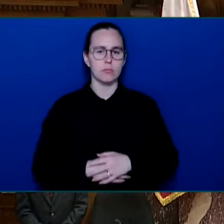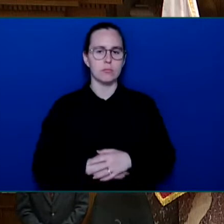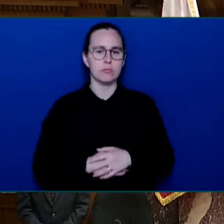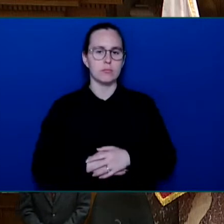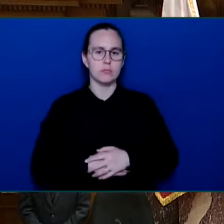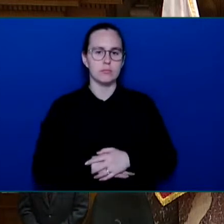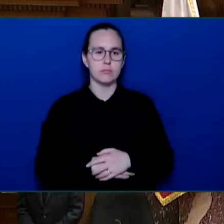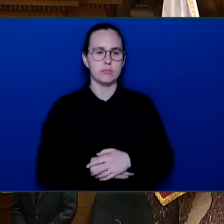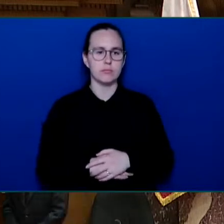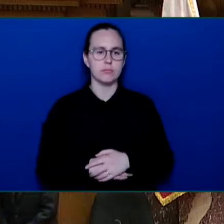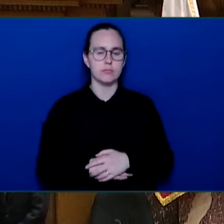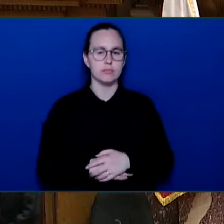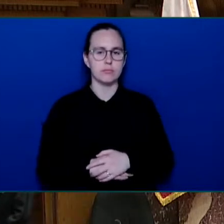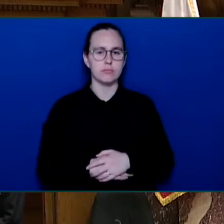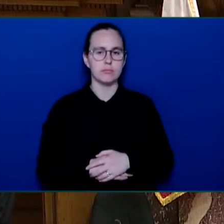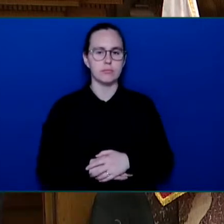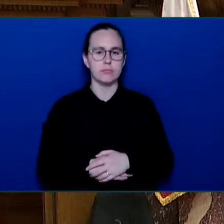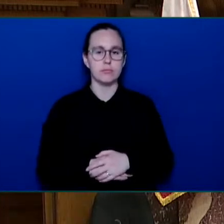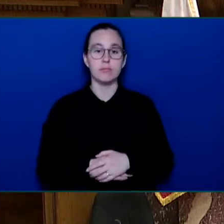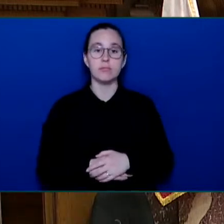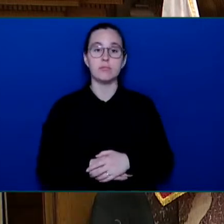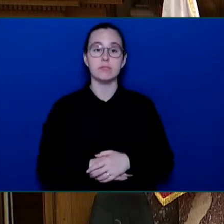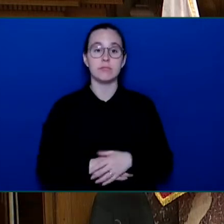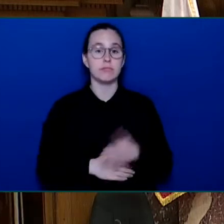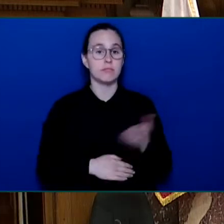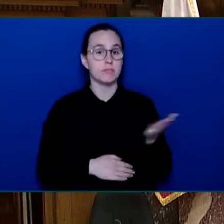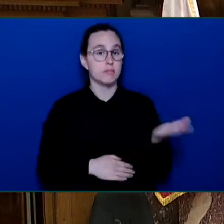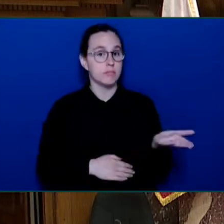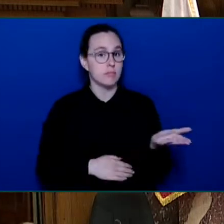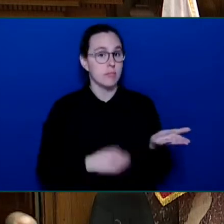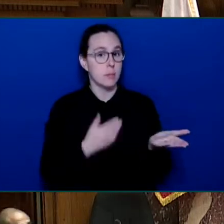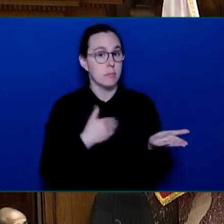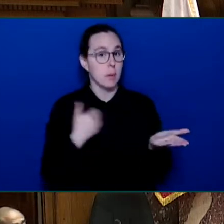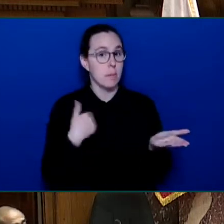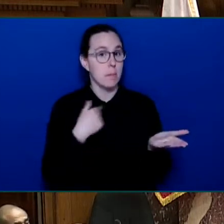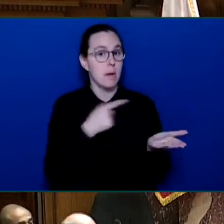I invite the member for Chilliwack-Kent to lead the House in prayer or reflection.